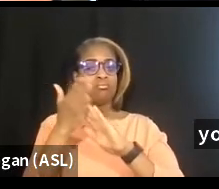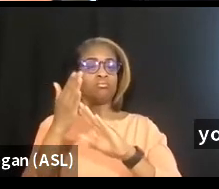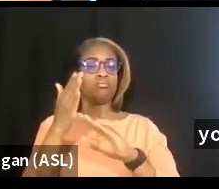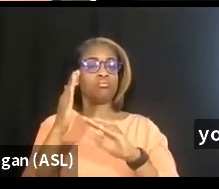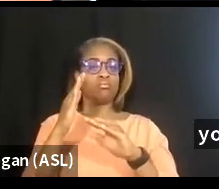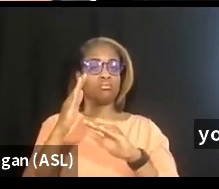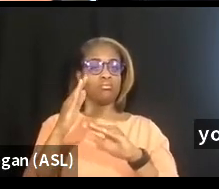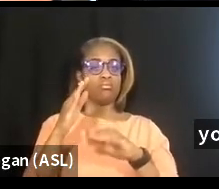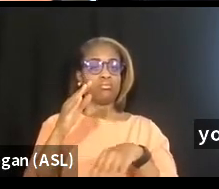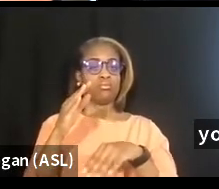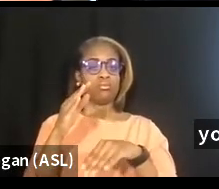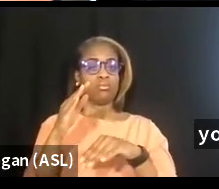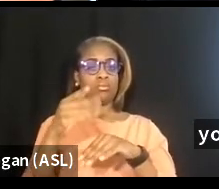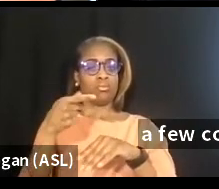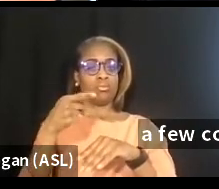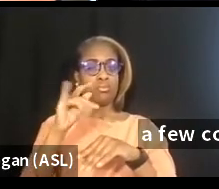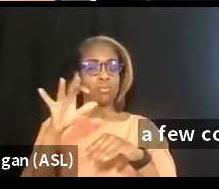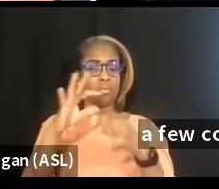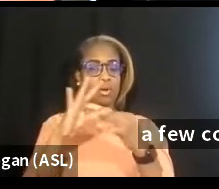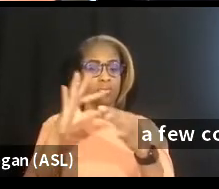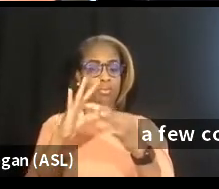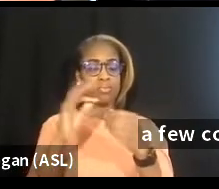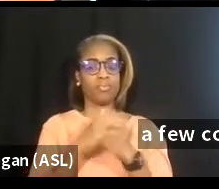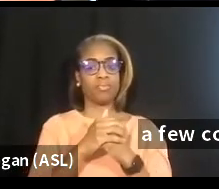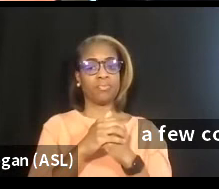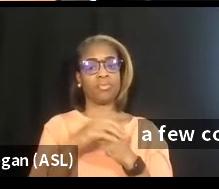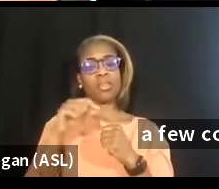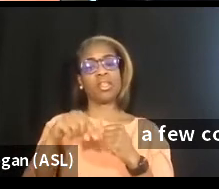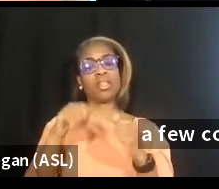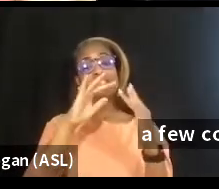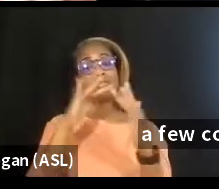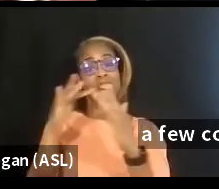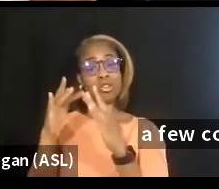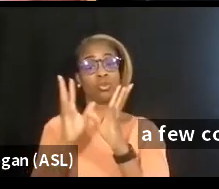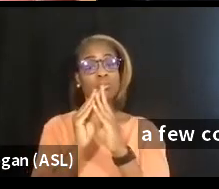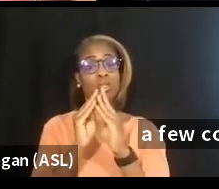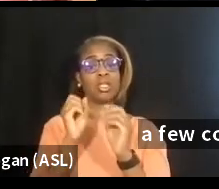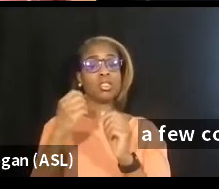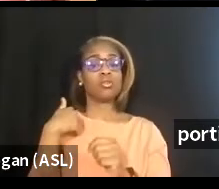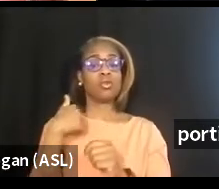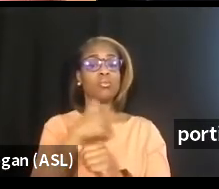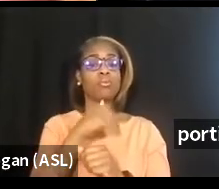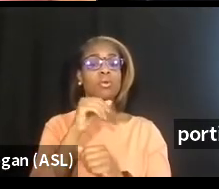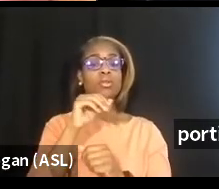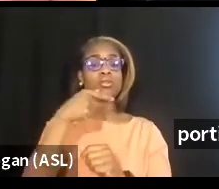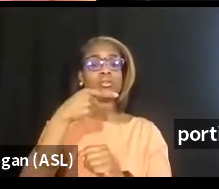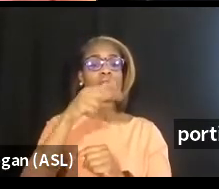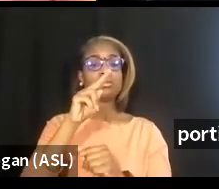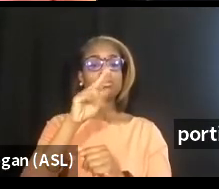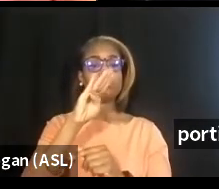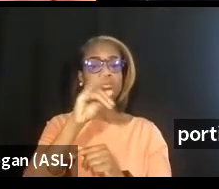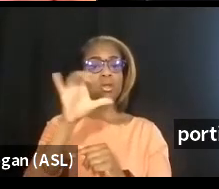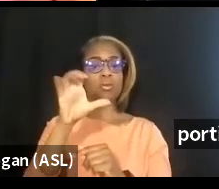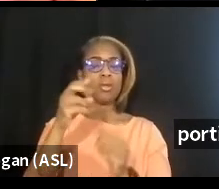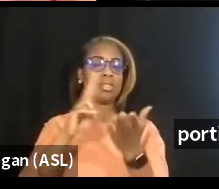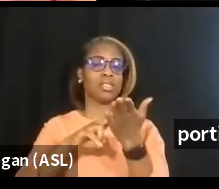these virtual meetings. Because this is a virtual meeting, members of the public have to sign up in advance in